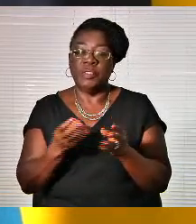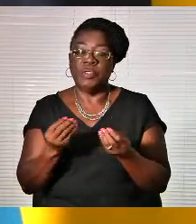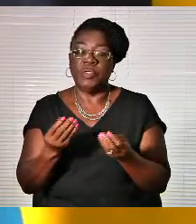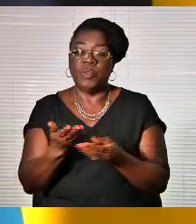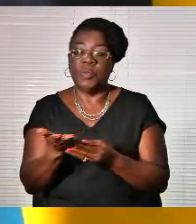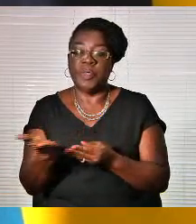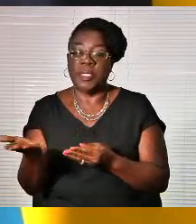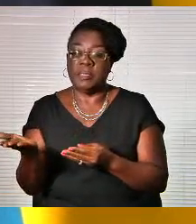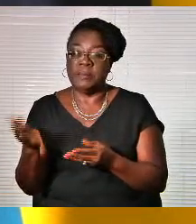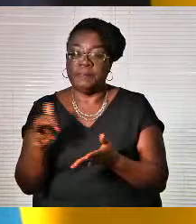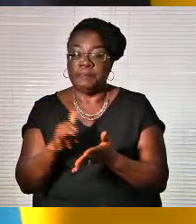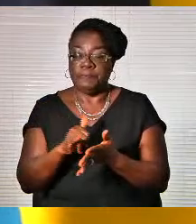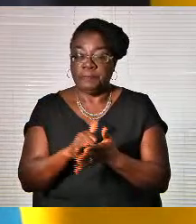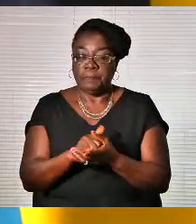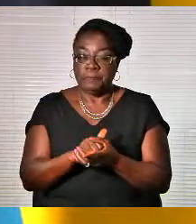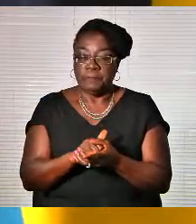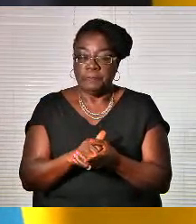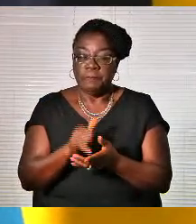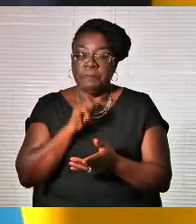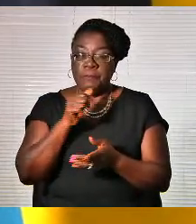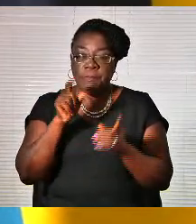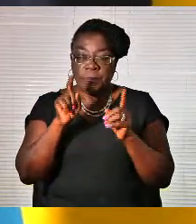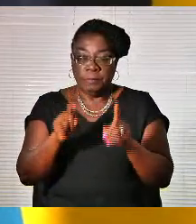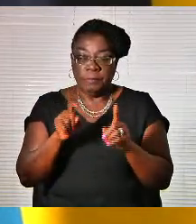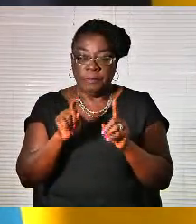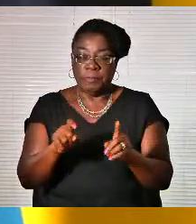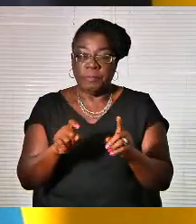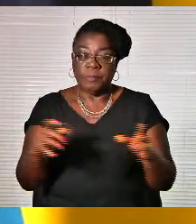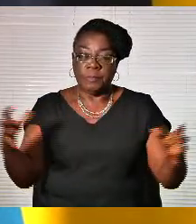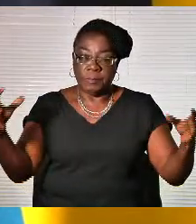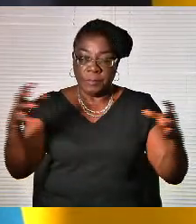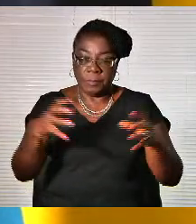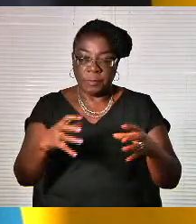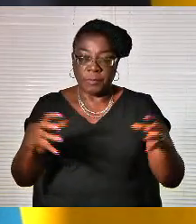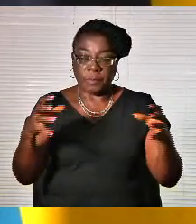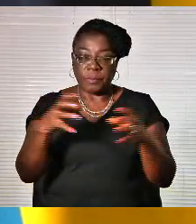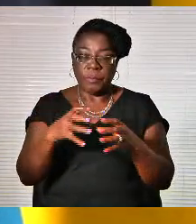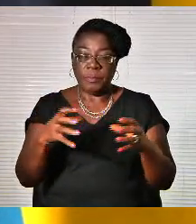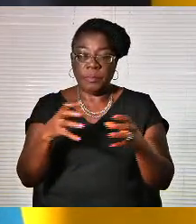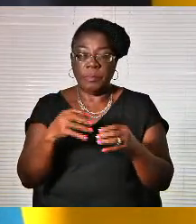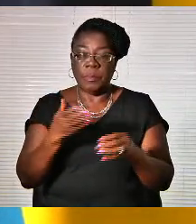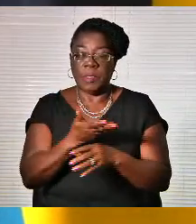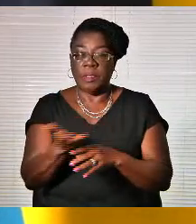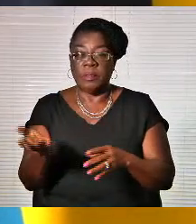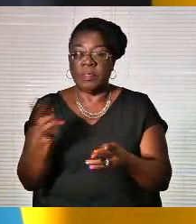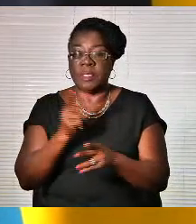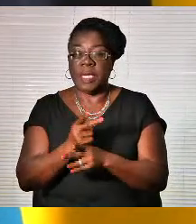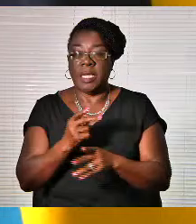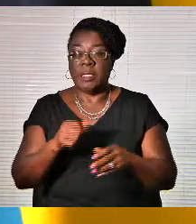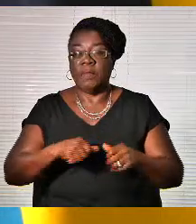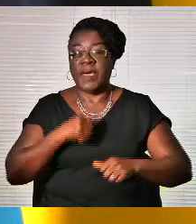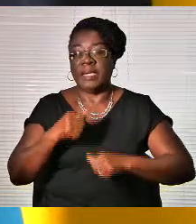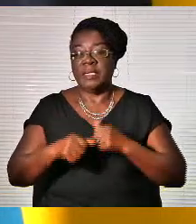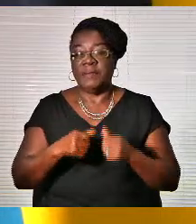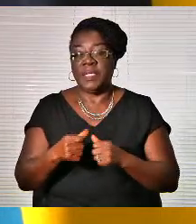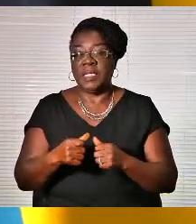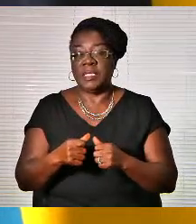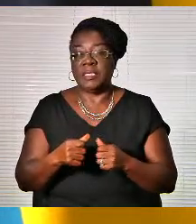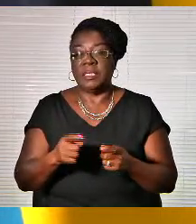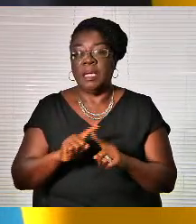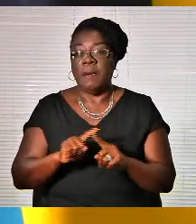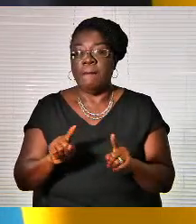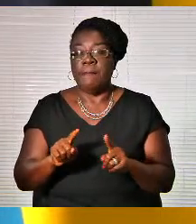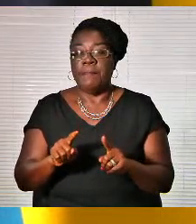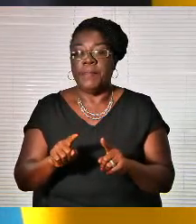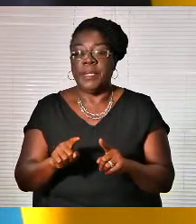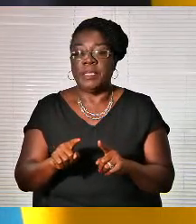that not necessarily the gatherings and those types of things that